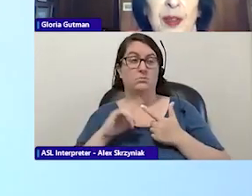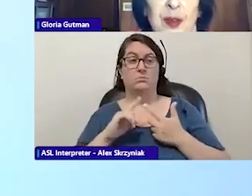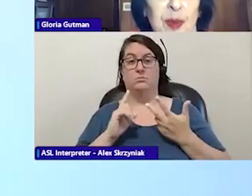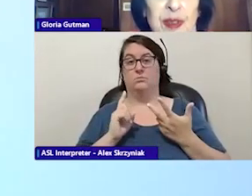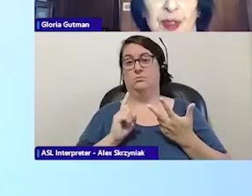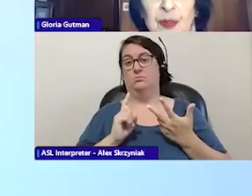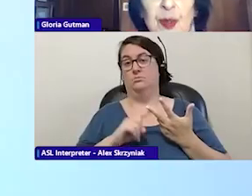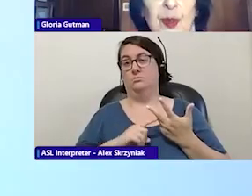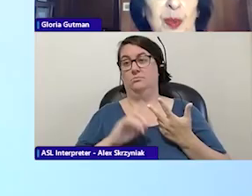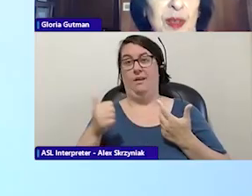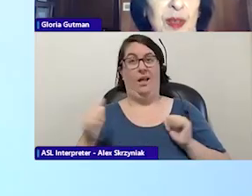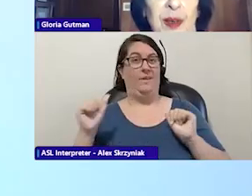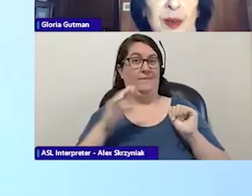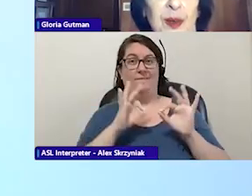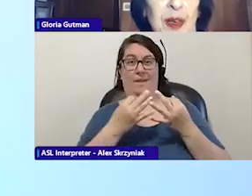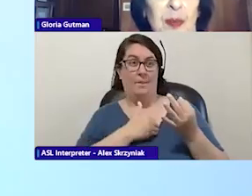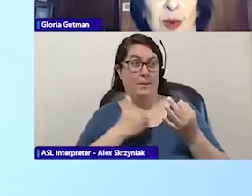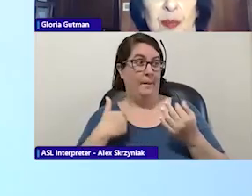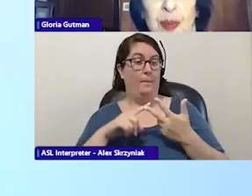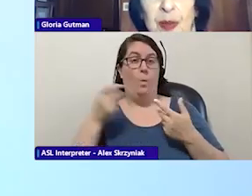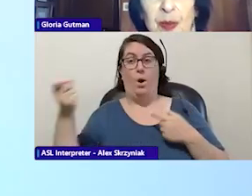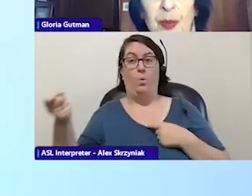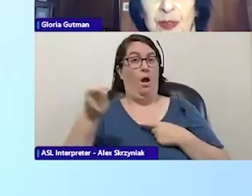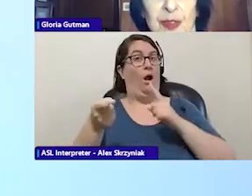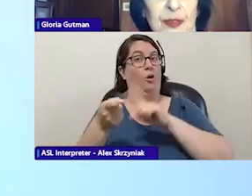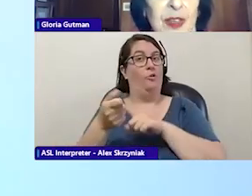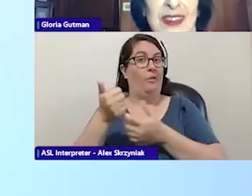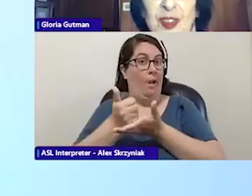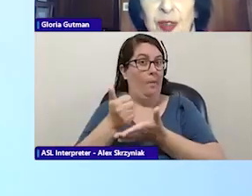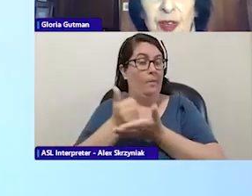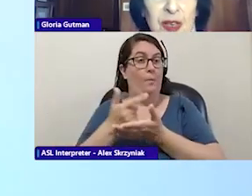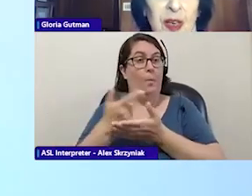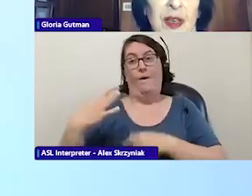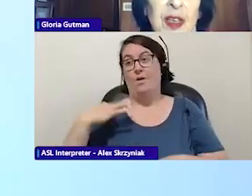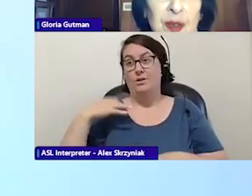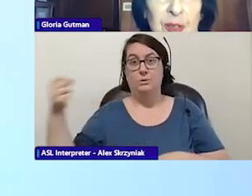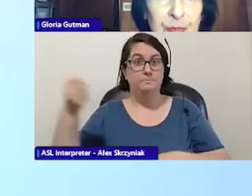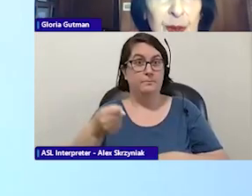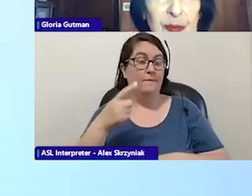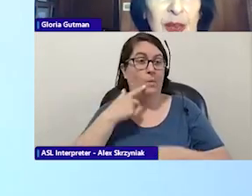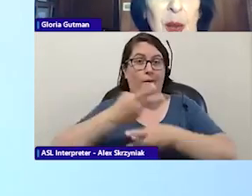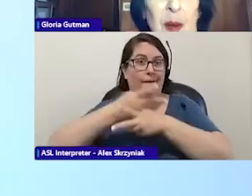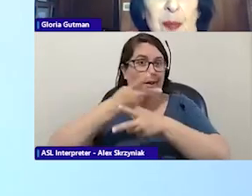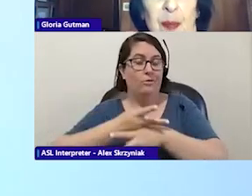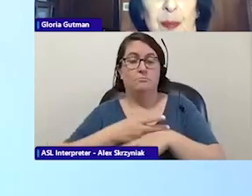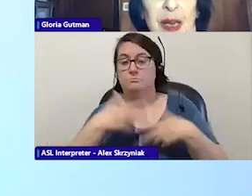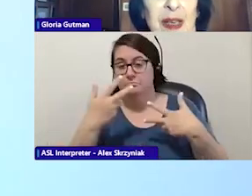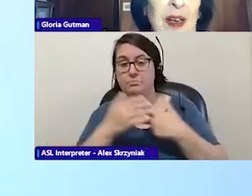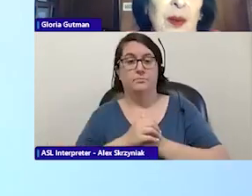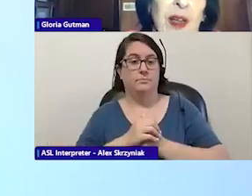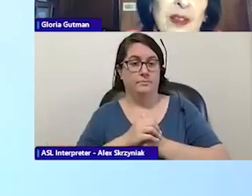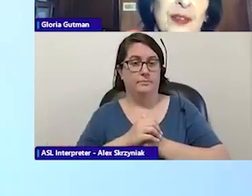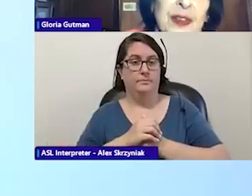be other relatives, it could be a hired, or paid, or even a volunteer caregiver.